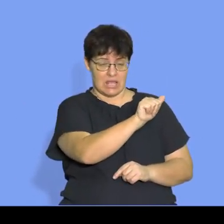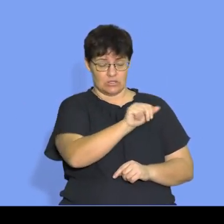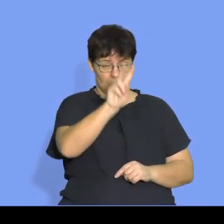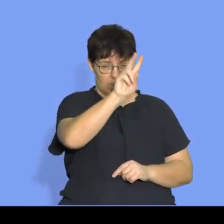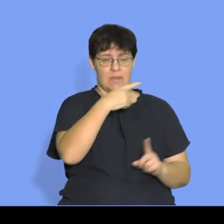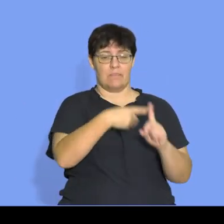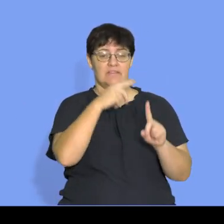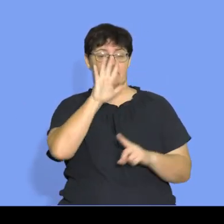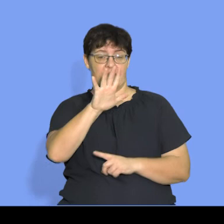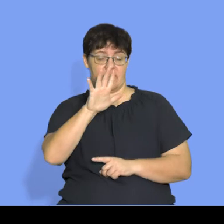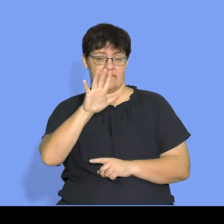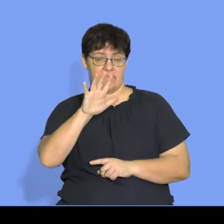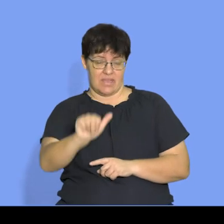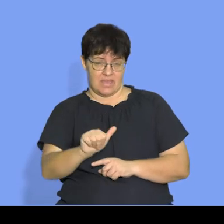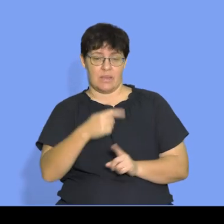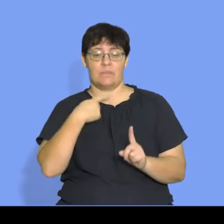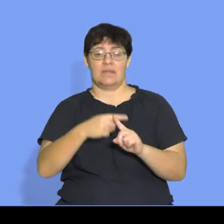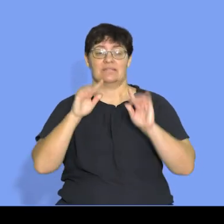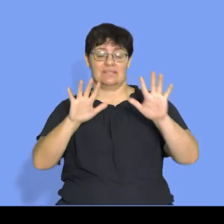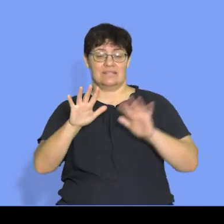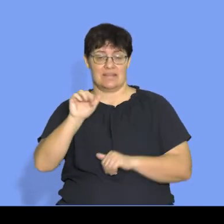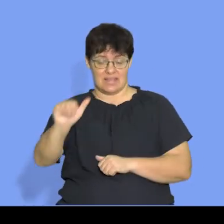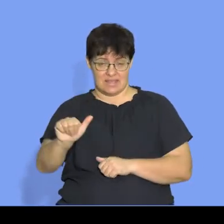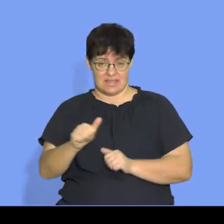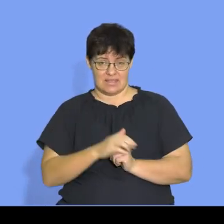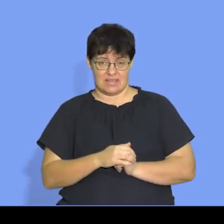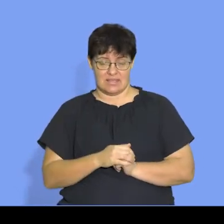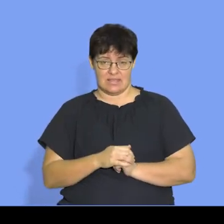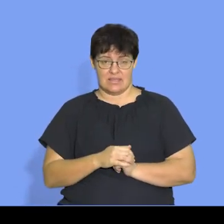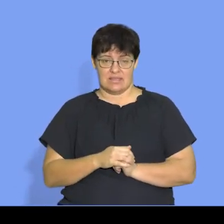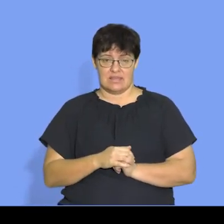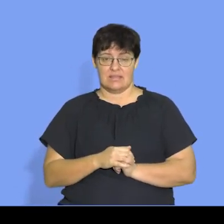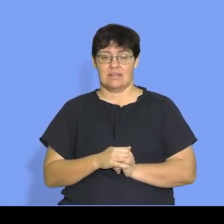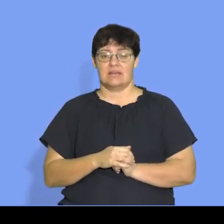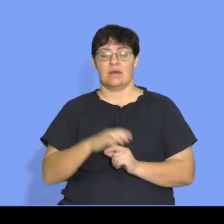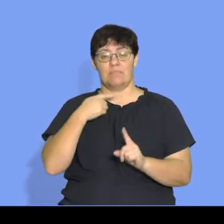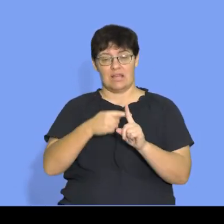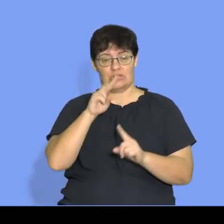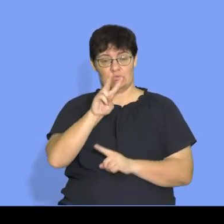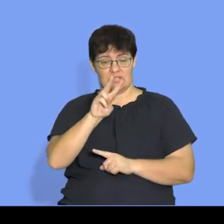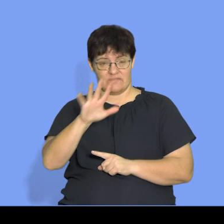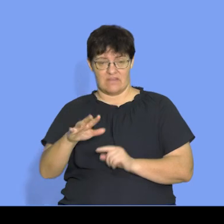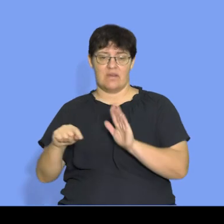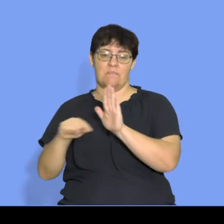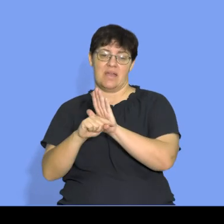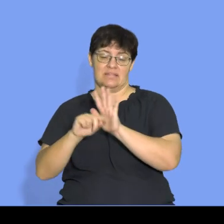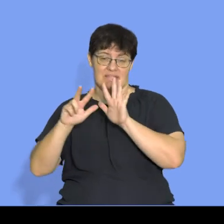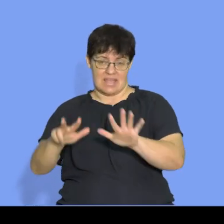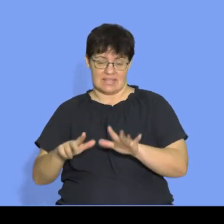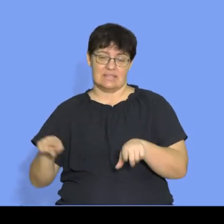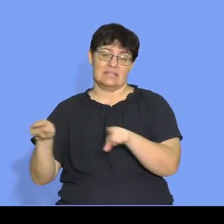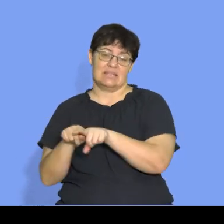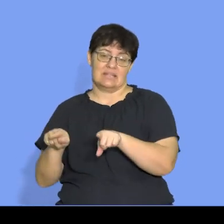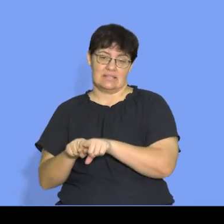5a plus 10a plus 25 minus 8 equal to